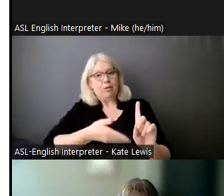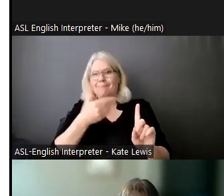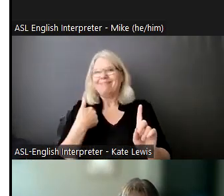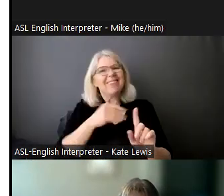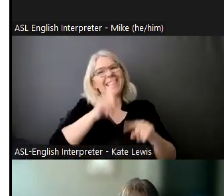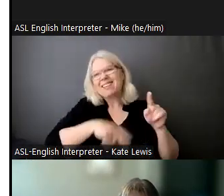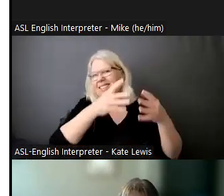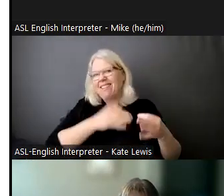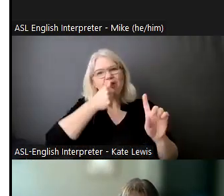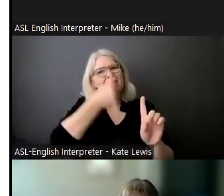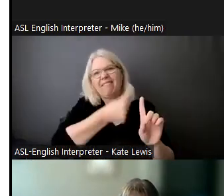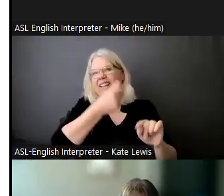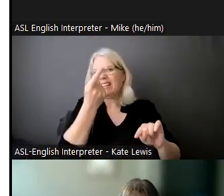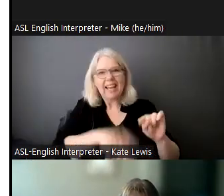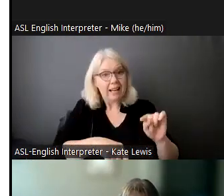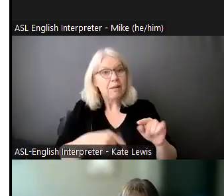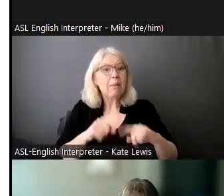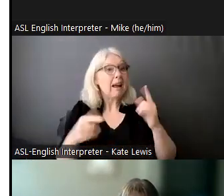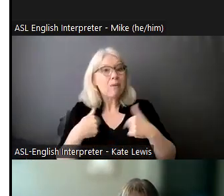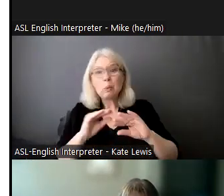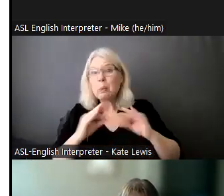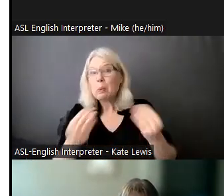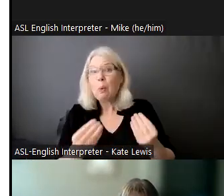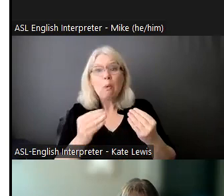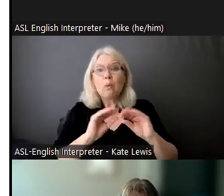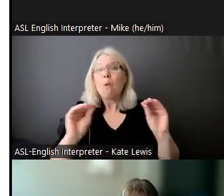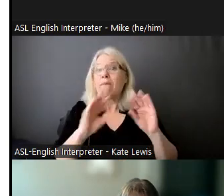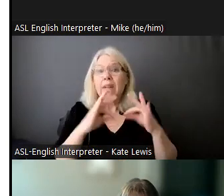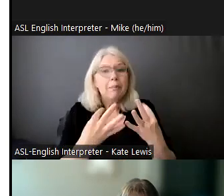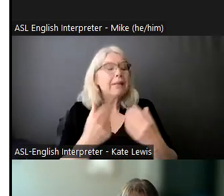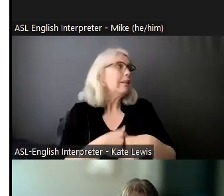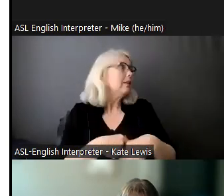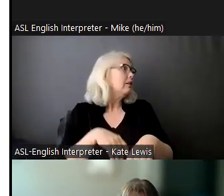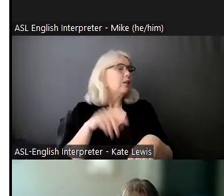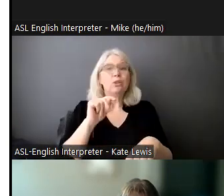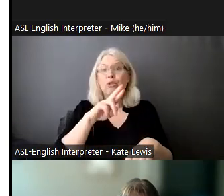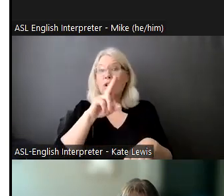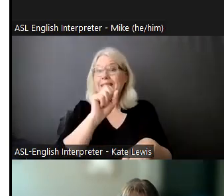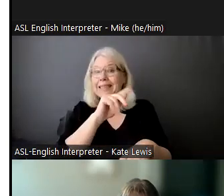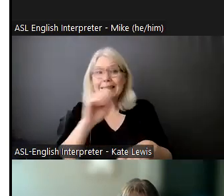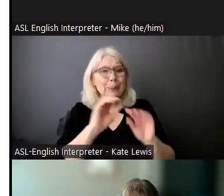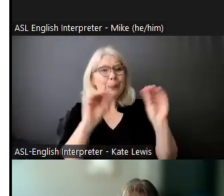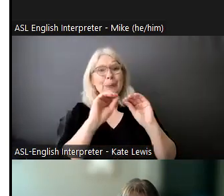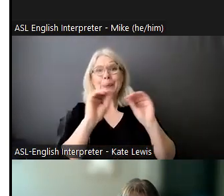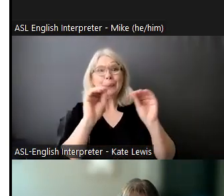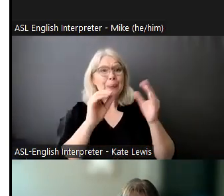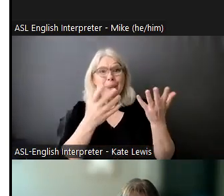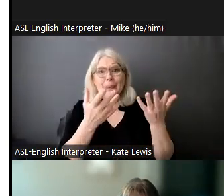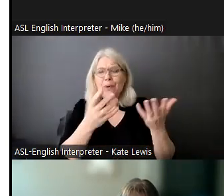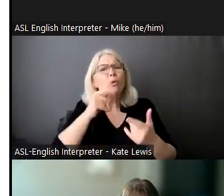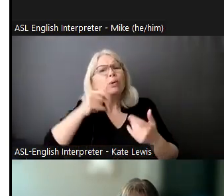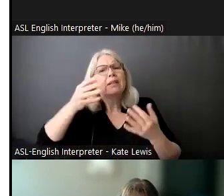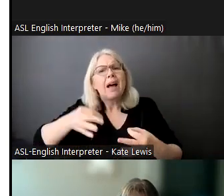care, who makes those decisions? So again, going back to that pyramid, right, there is that hierarchy of people who can